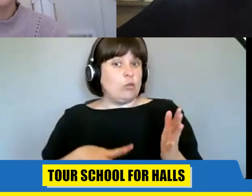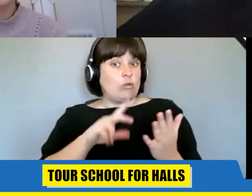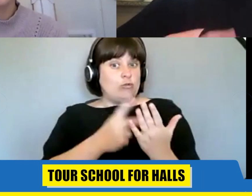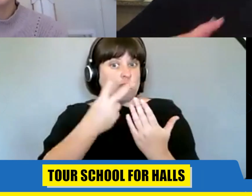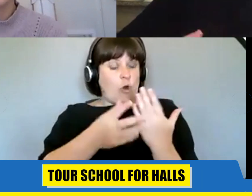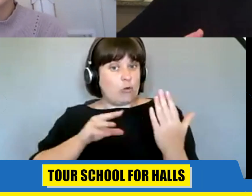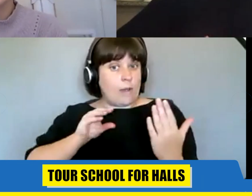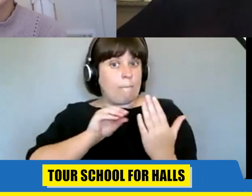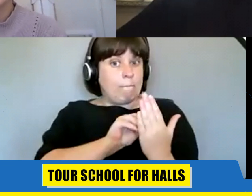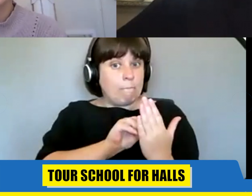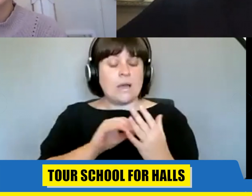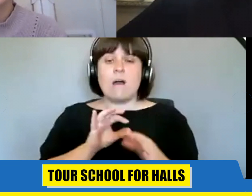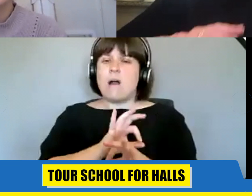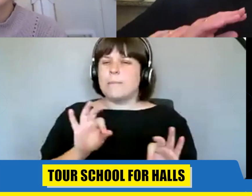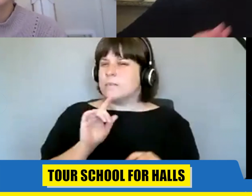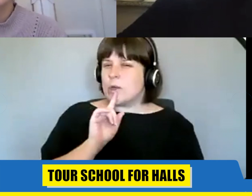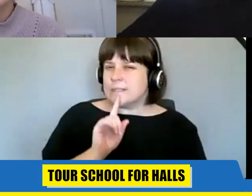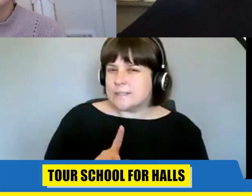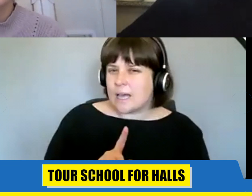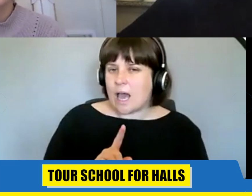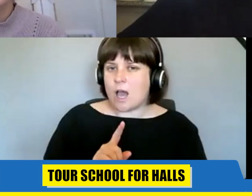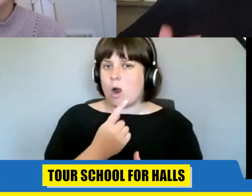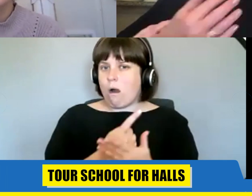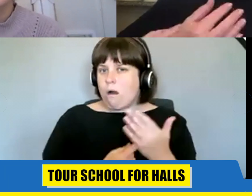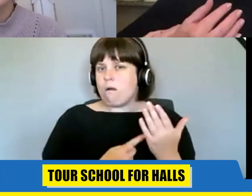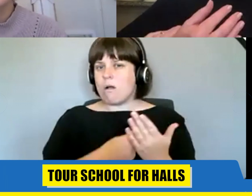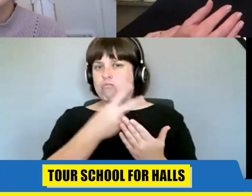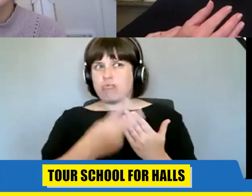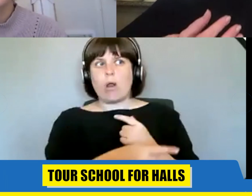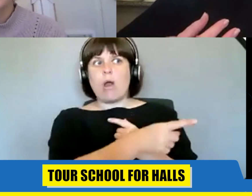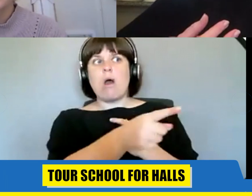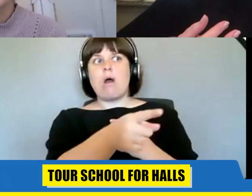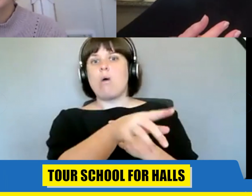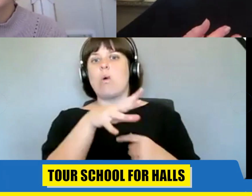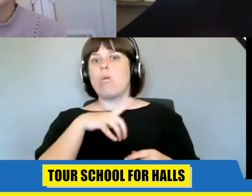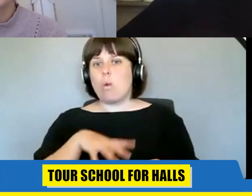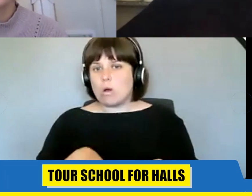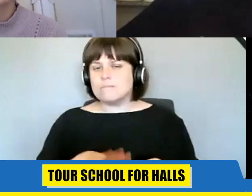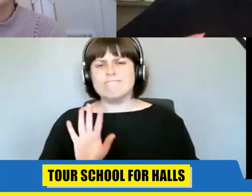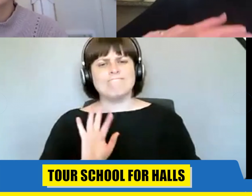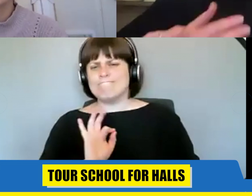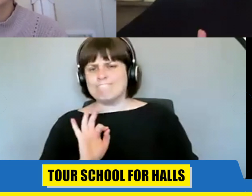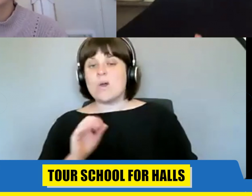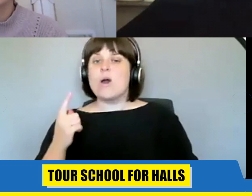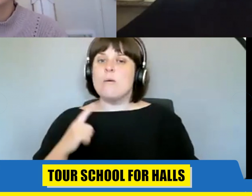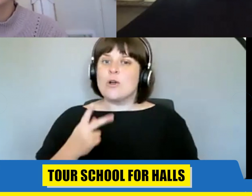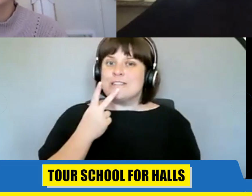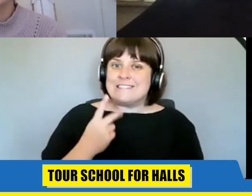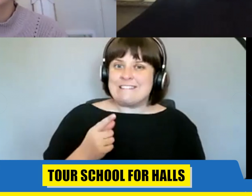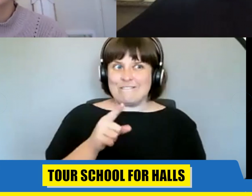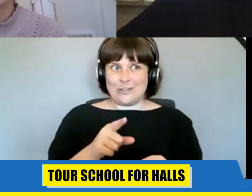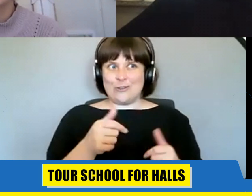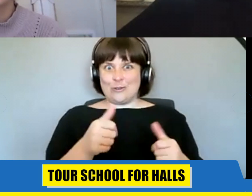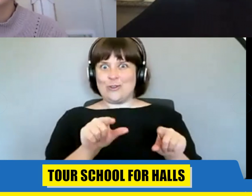So, I'm not saying just program what people tell you they want, because if you take that